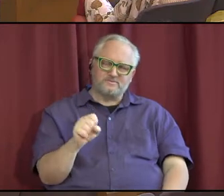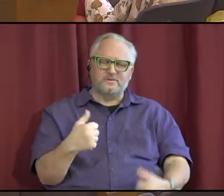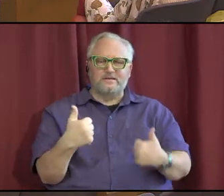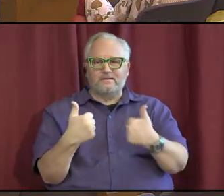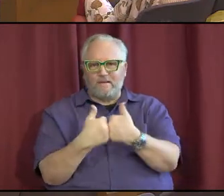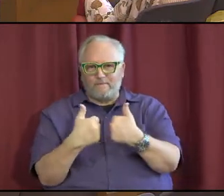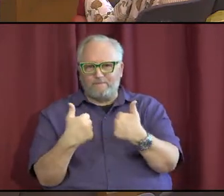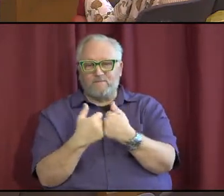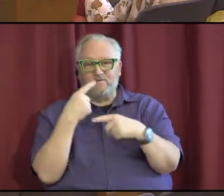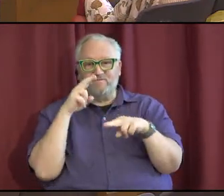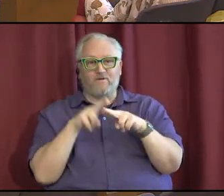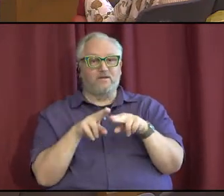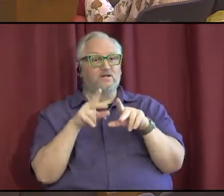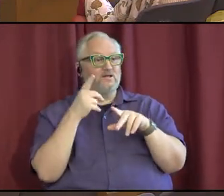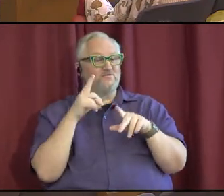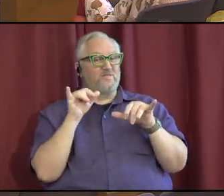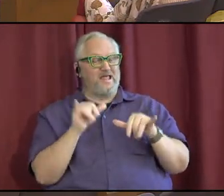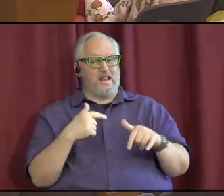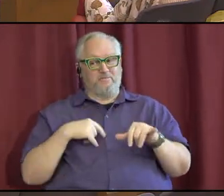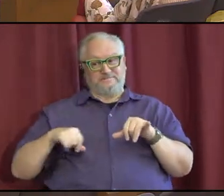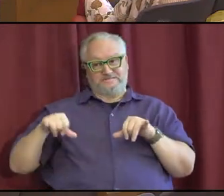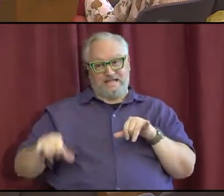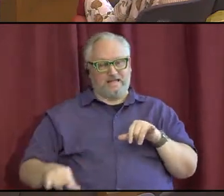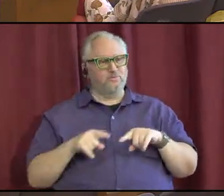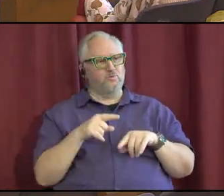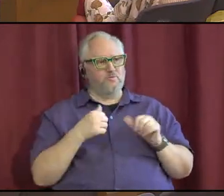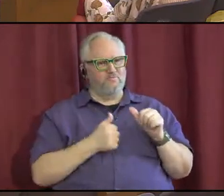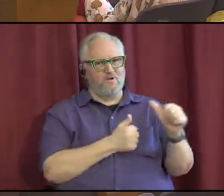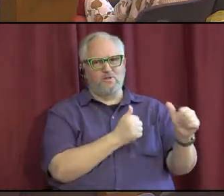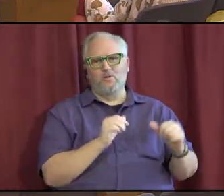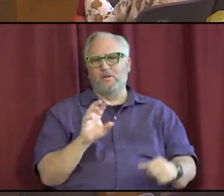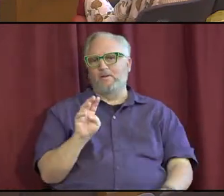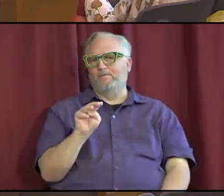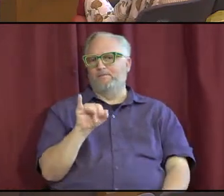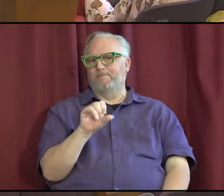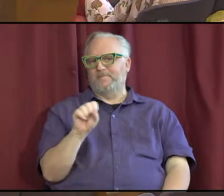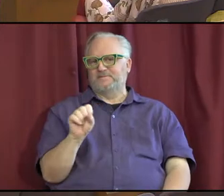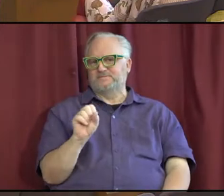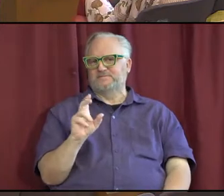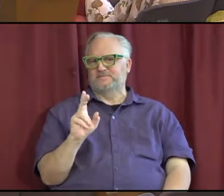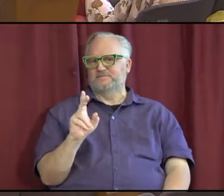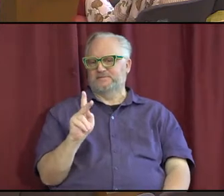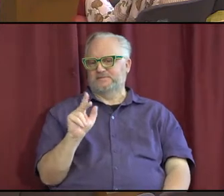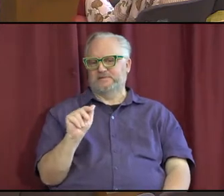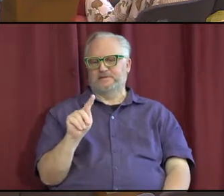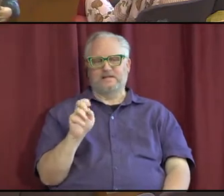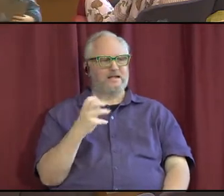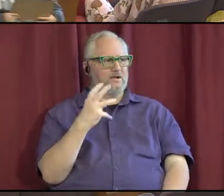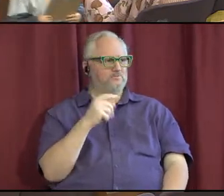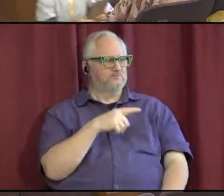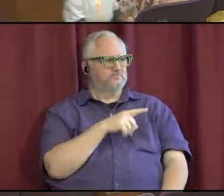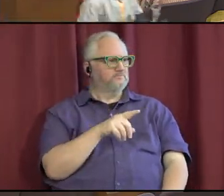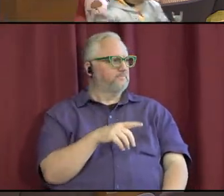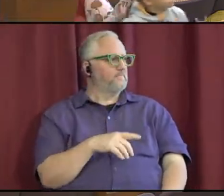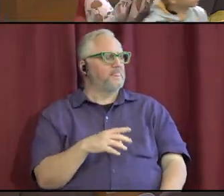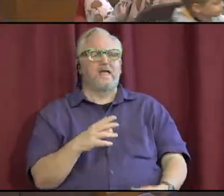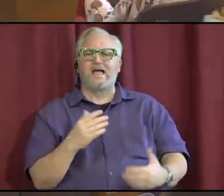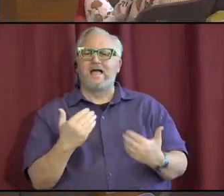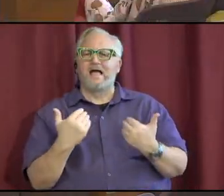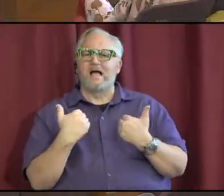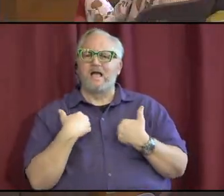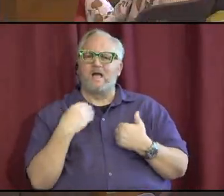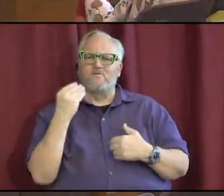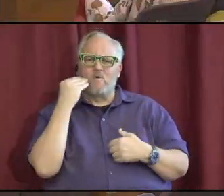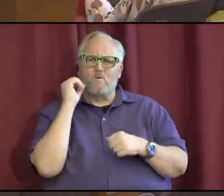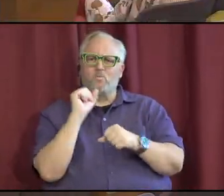I'm going to stay here, friends, so you're going to follow Miss Kate out that way. And I have some homework for